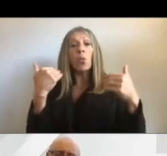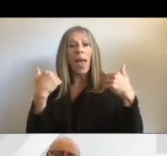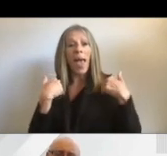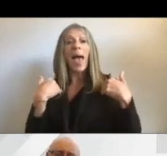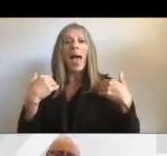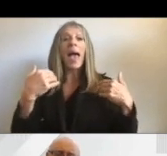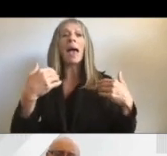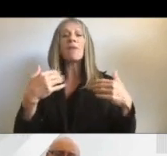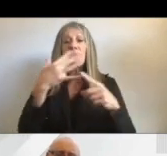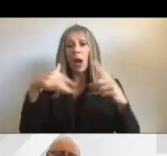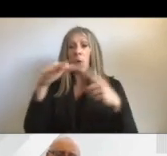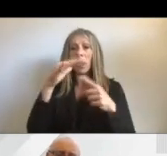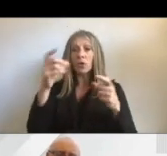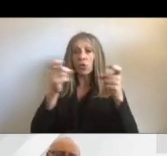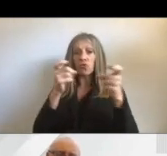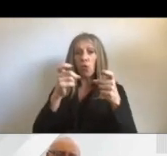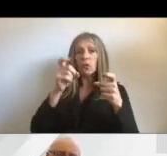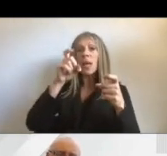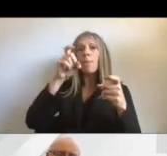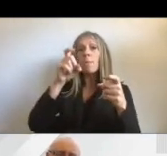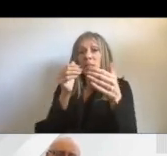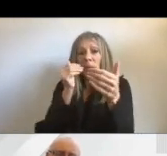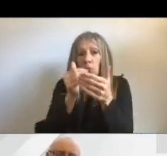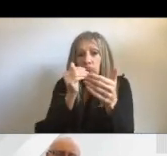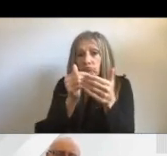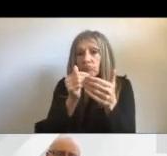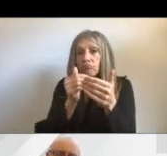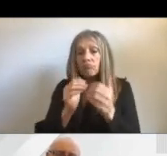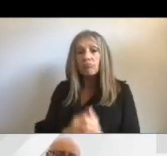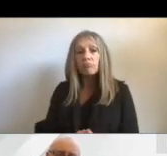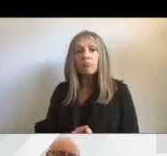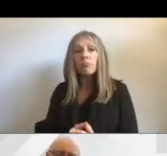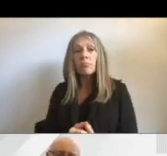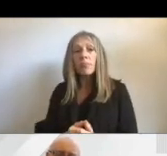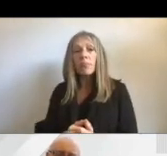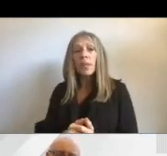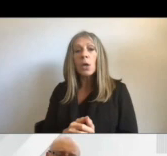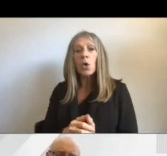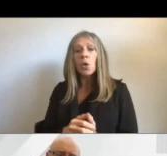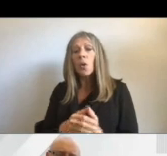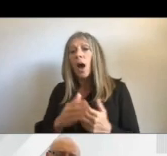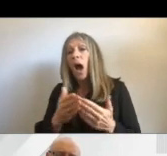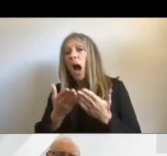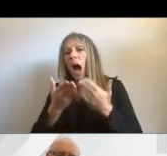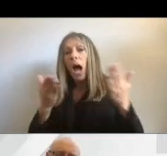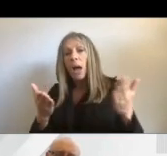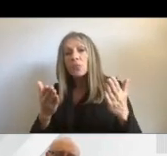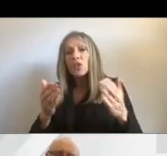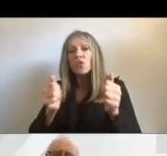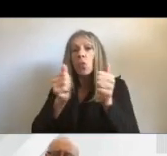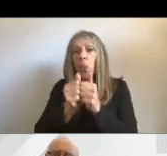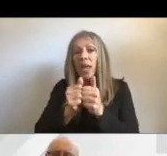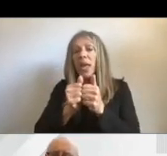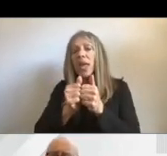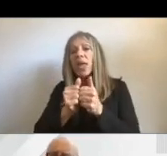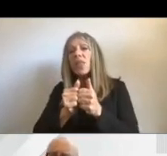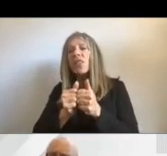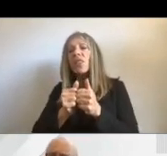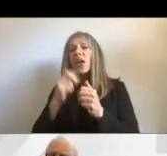on. And that's the way the speech message should be recorded. Speech walk message during exclusive pedestrian